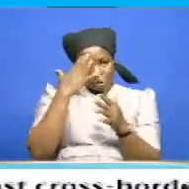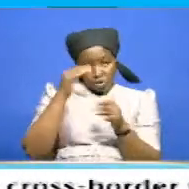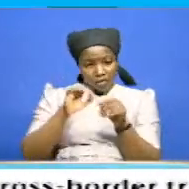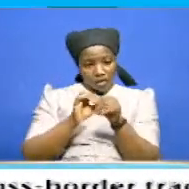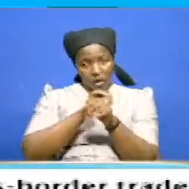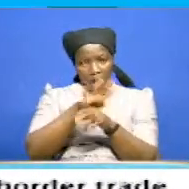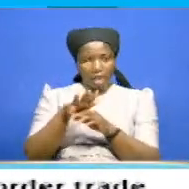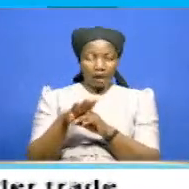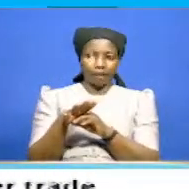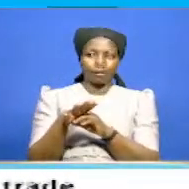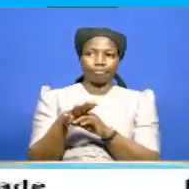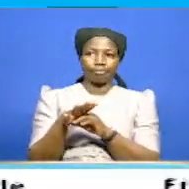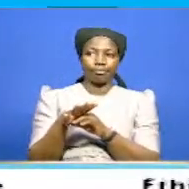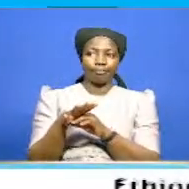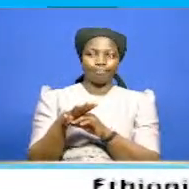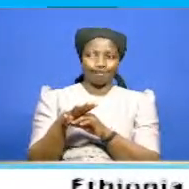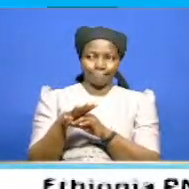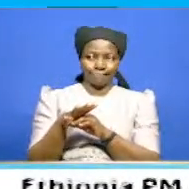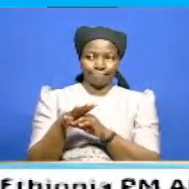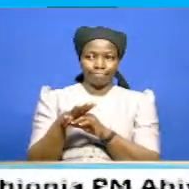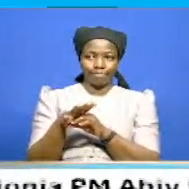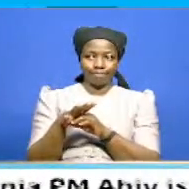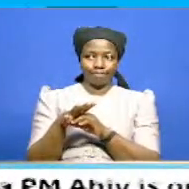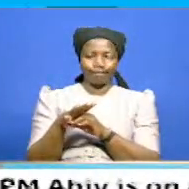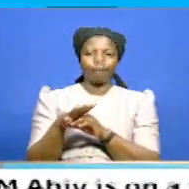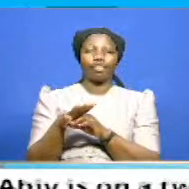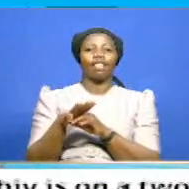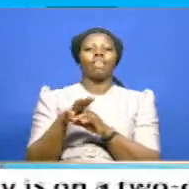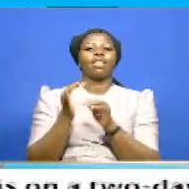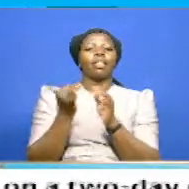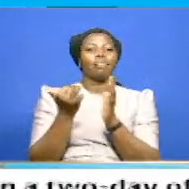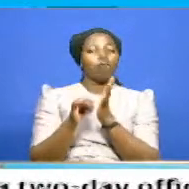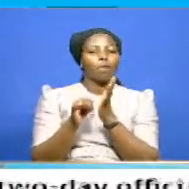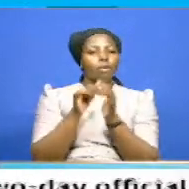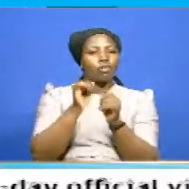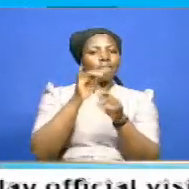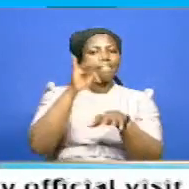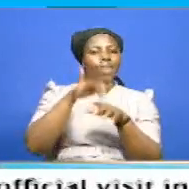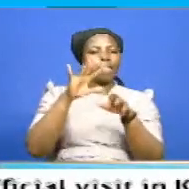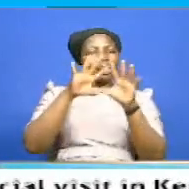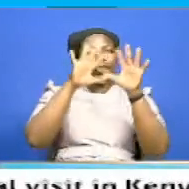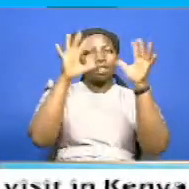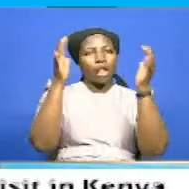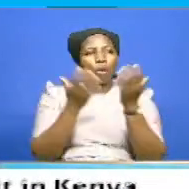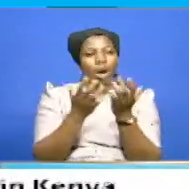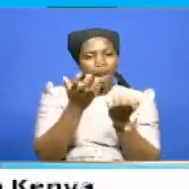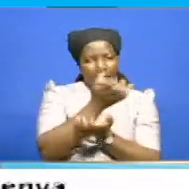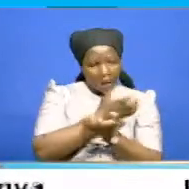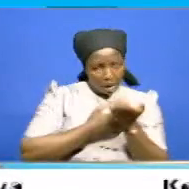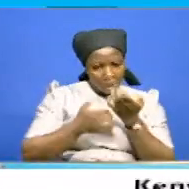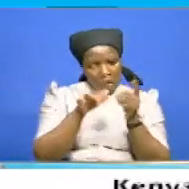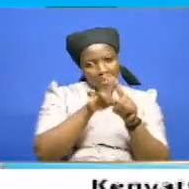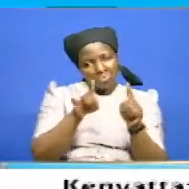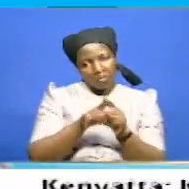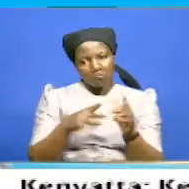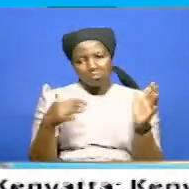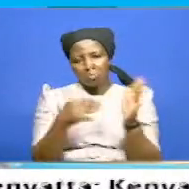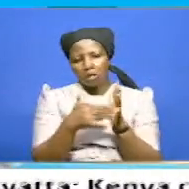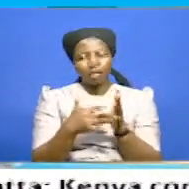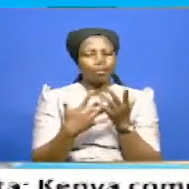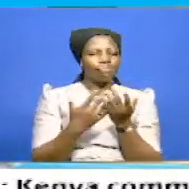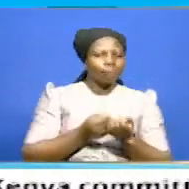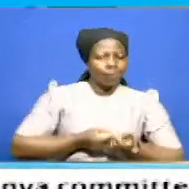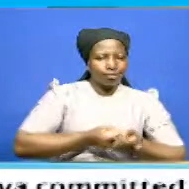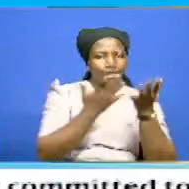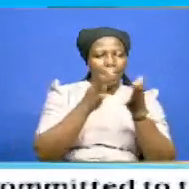COVID-19. The scourge that is devastating the global economy and, of course, distorting supply chains around the